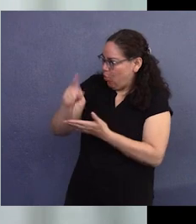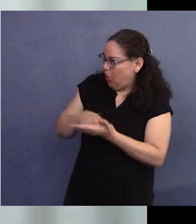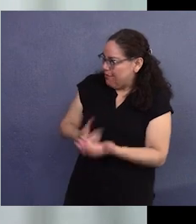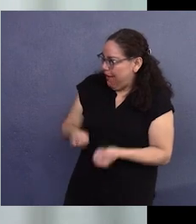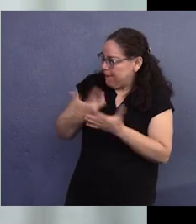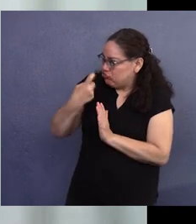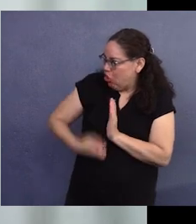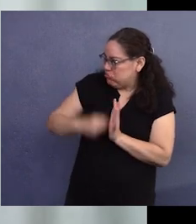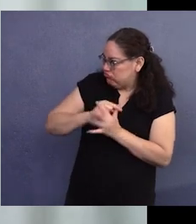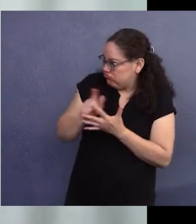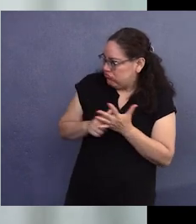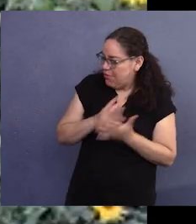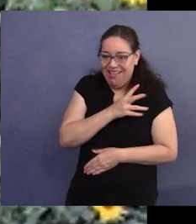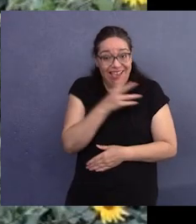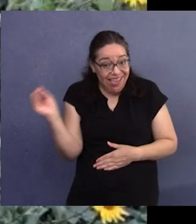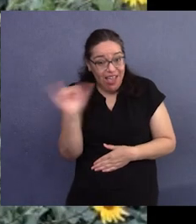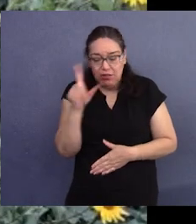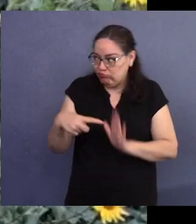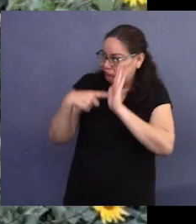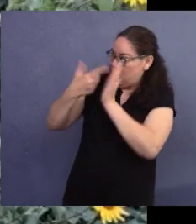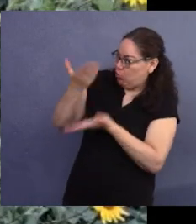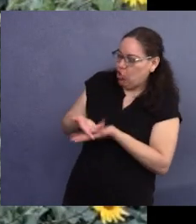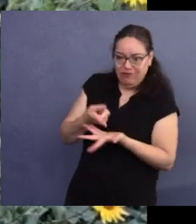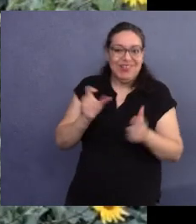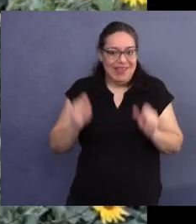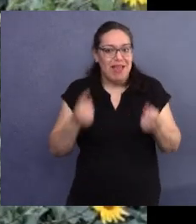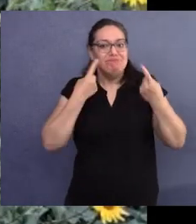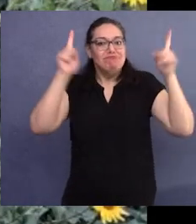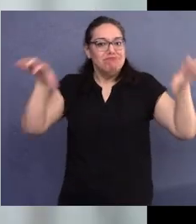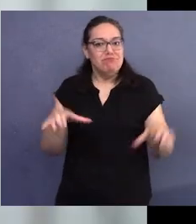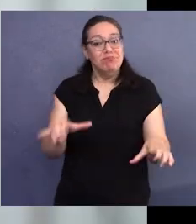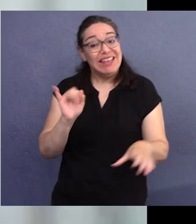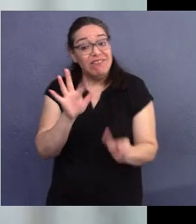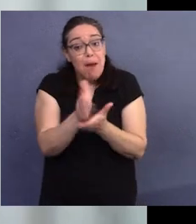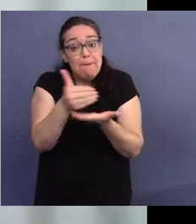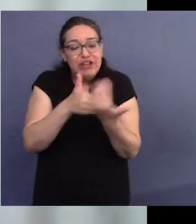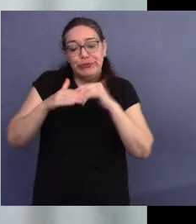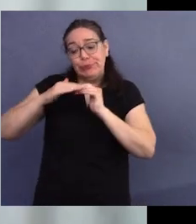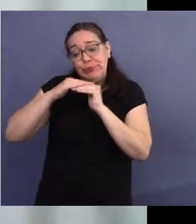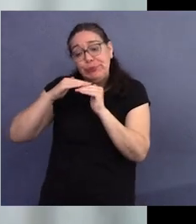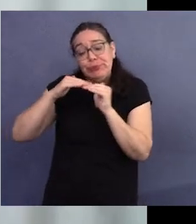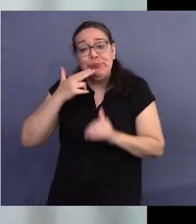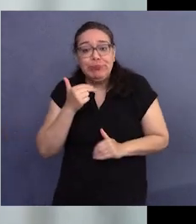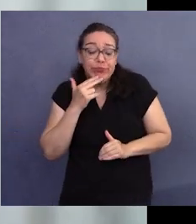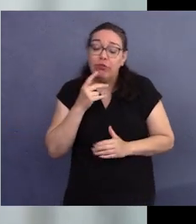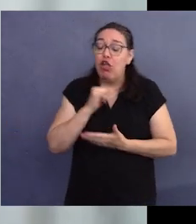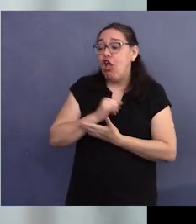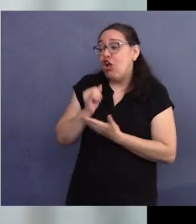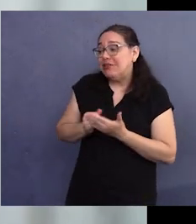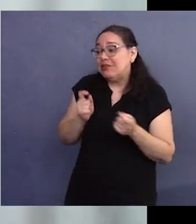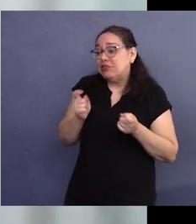you actually have the ability to implement it, right? If your budget looks super simple and you're like, okay, artistic